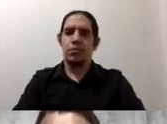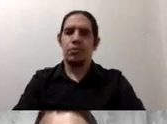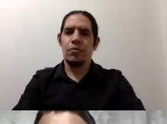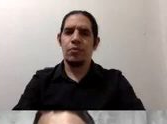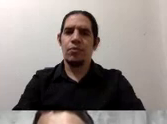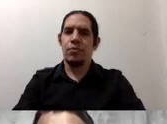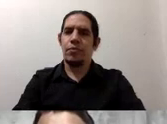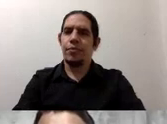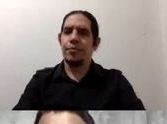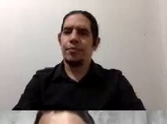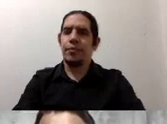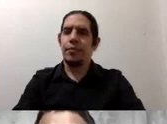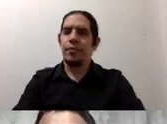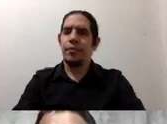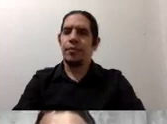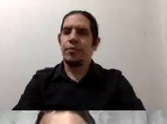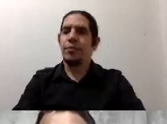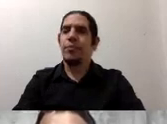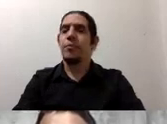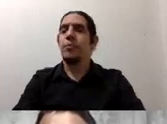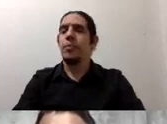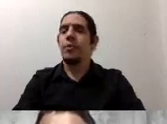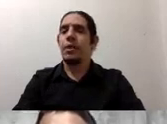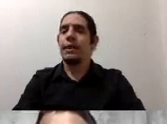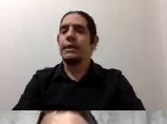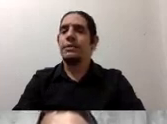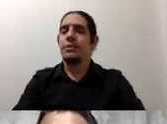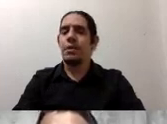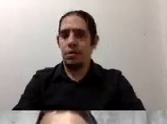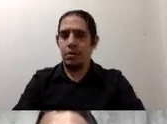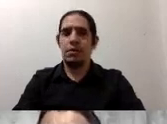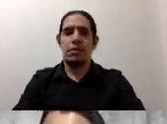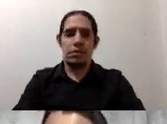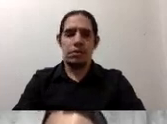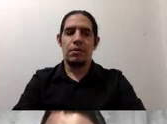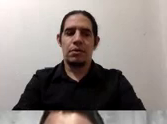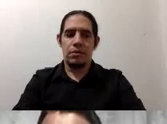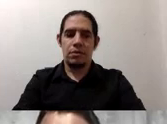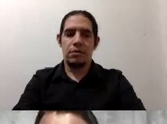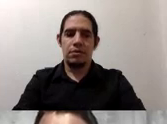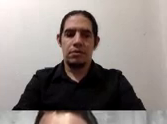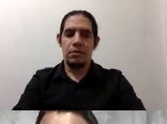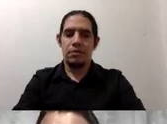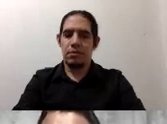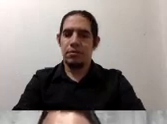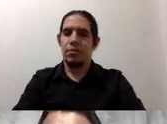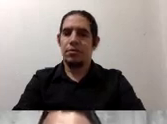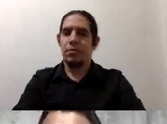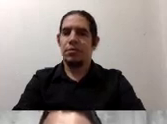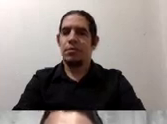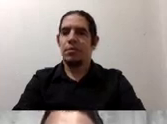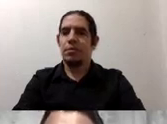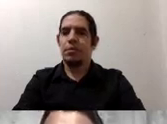And the perceptions of different English accents, they mention answers of the mentioned answers of the participants reflected that